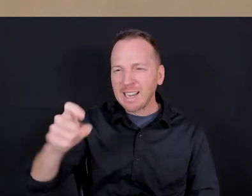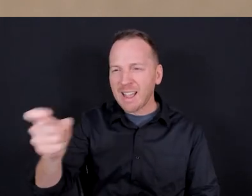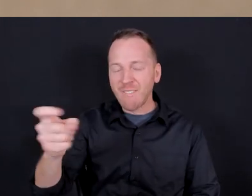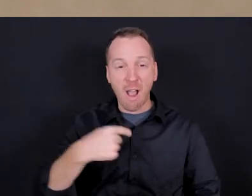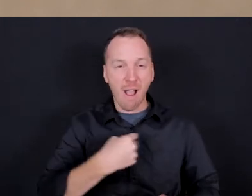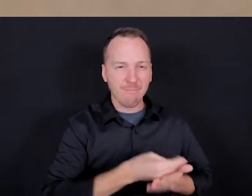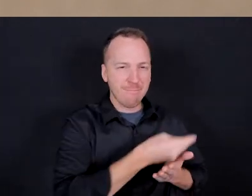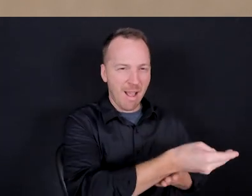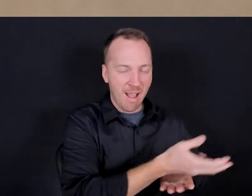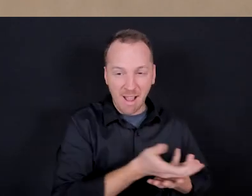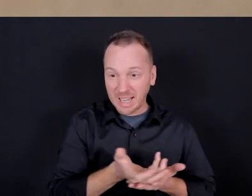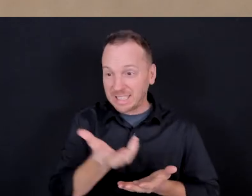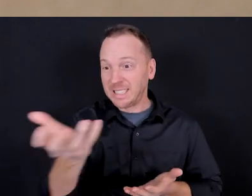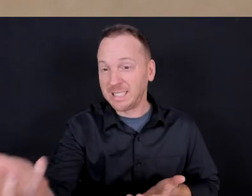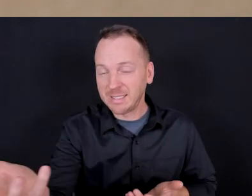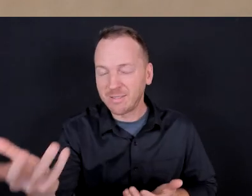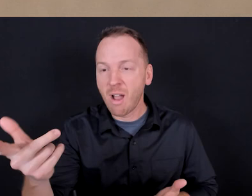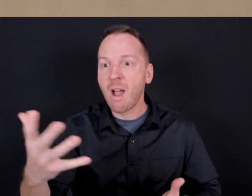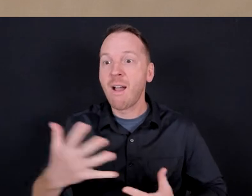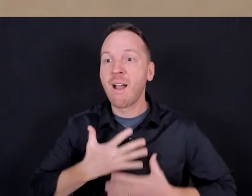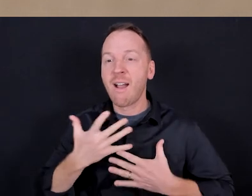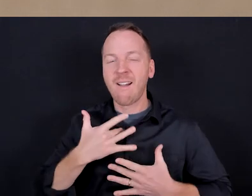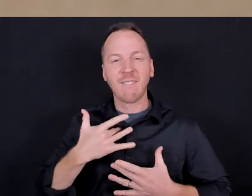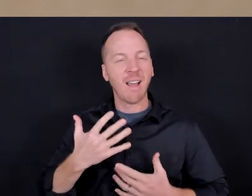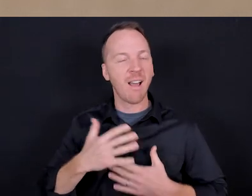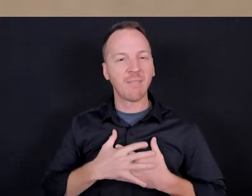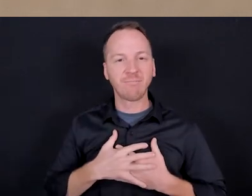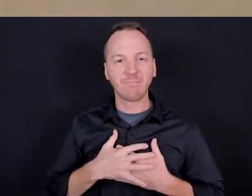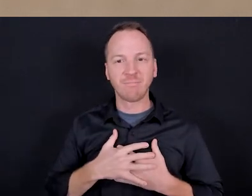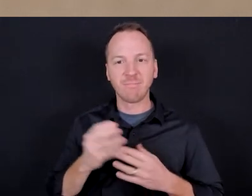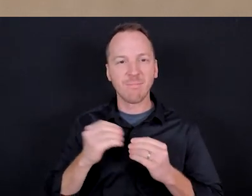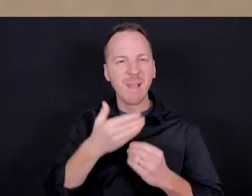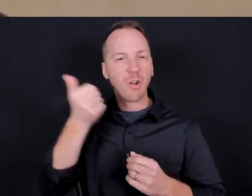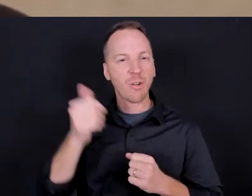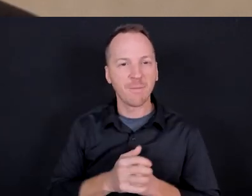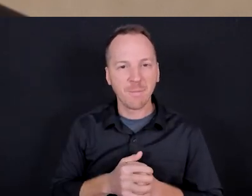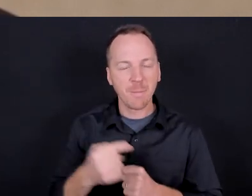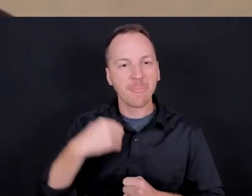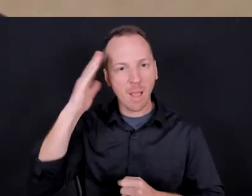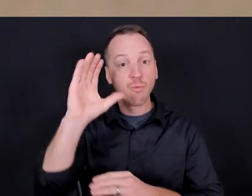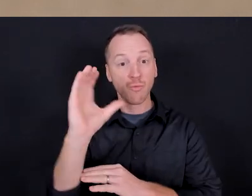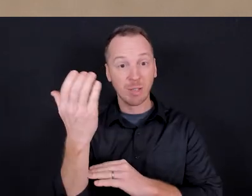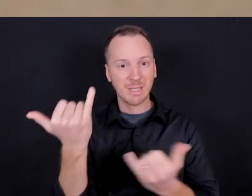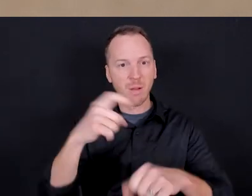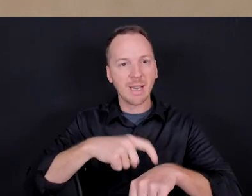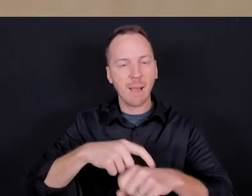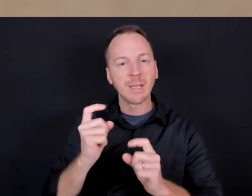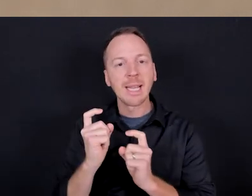gift that these people will get. Well, we know that Christmas is the season of